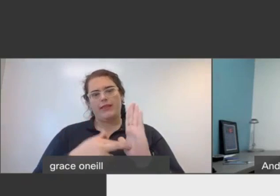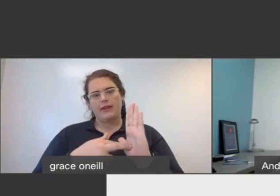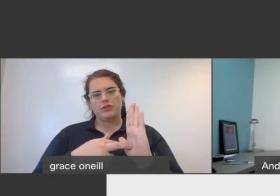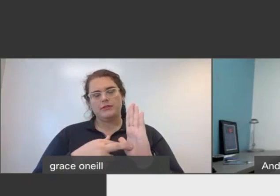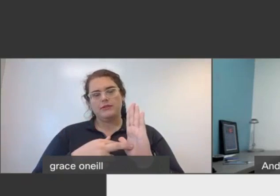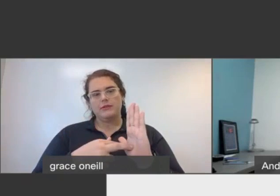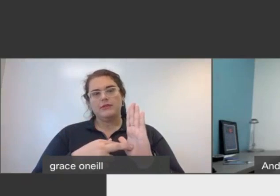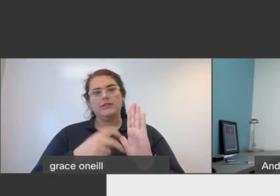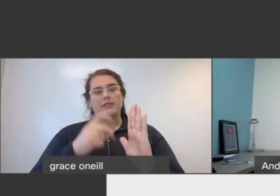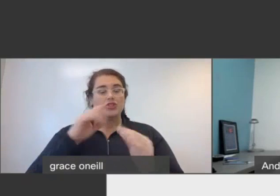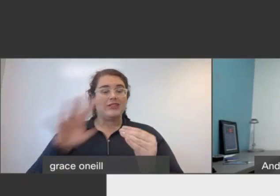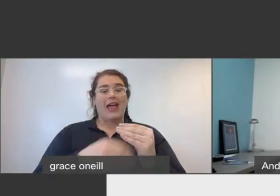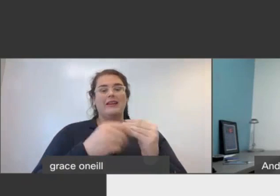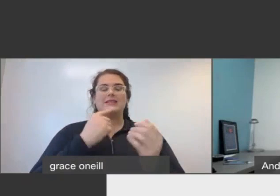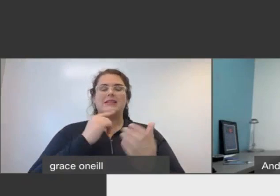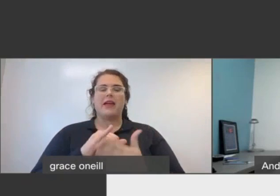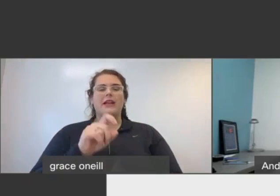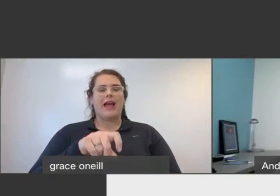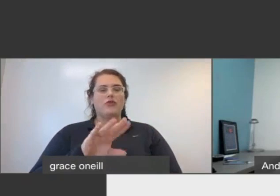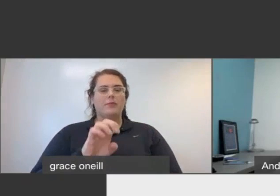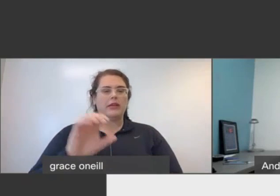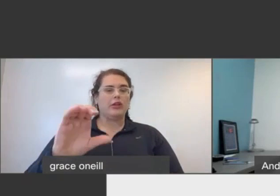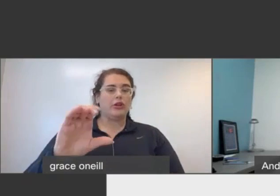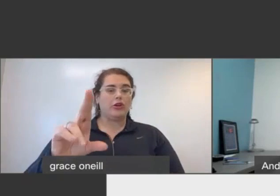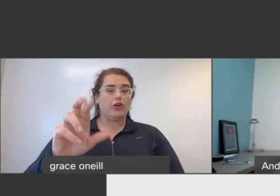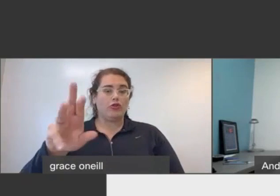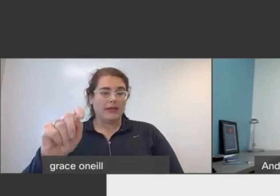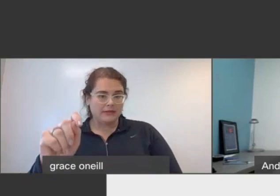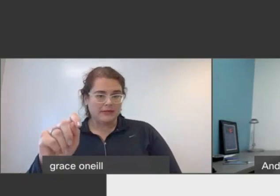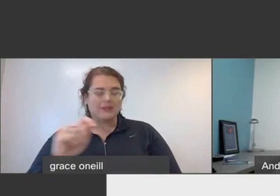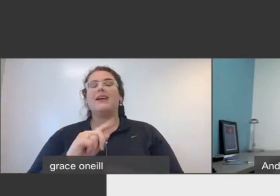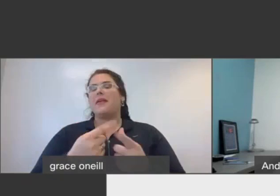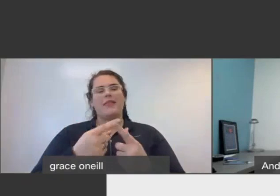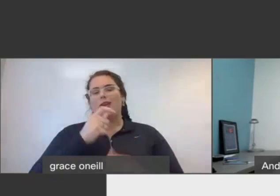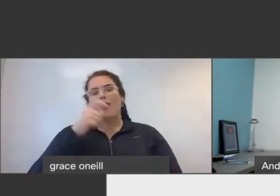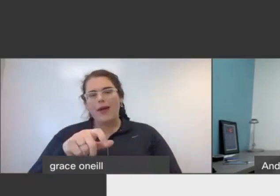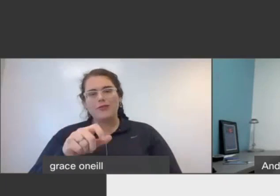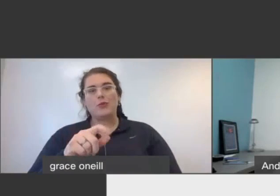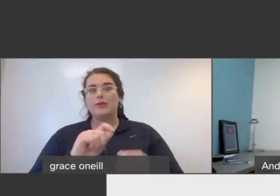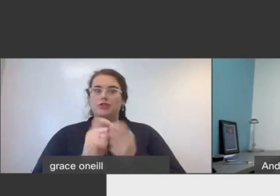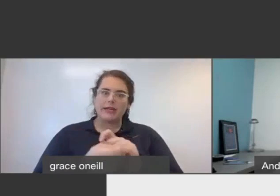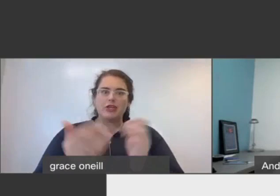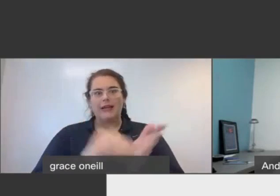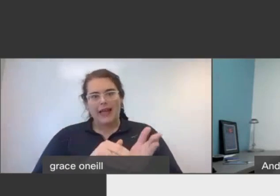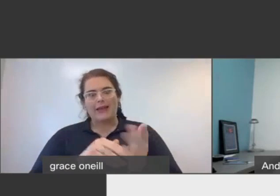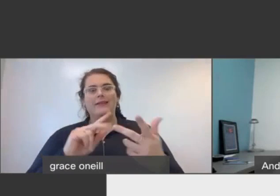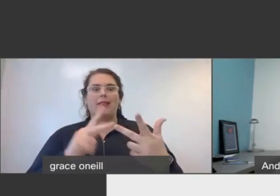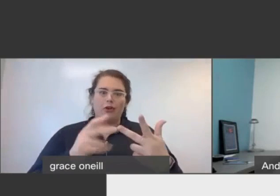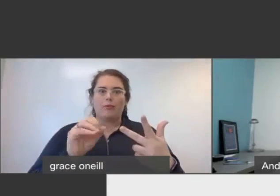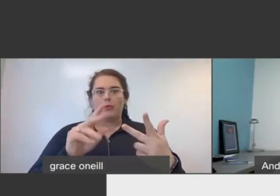you must be current with the vaccine so that they don't have to go back in the future and change it again. It doesn't